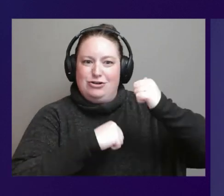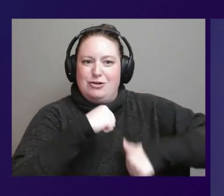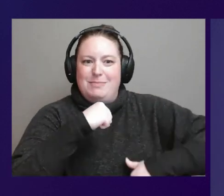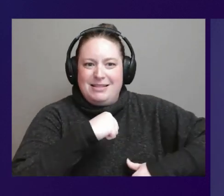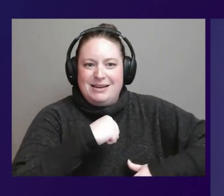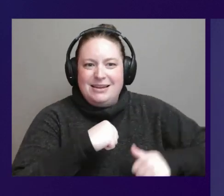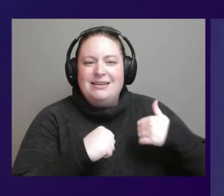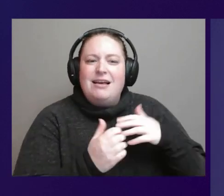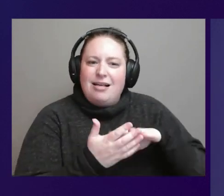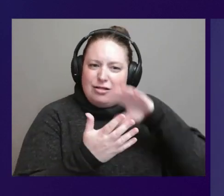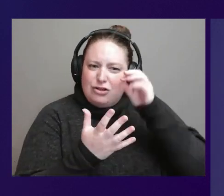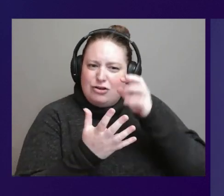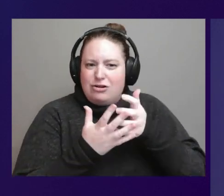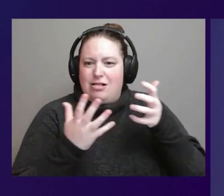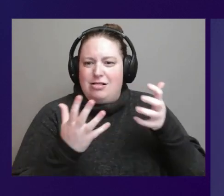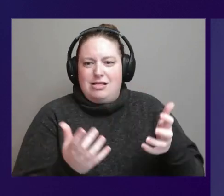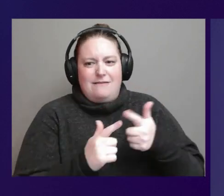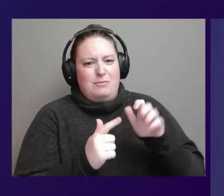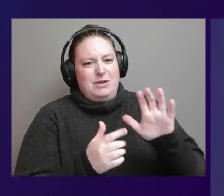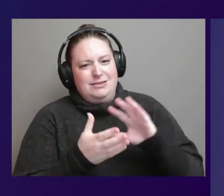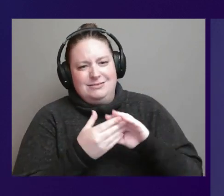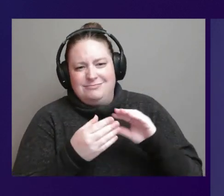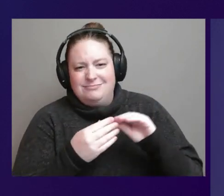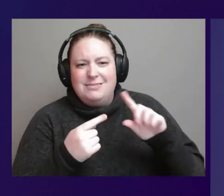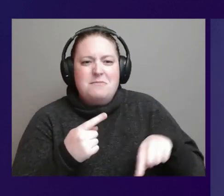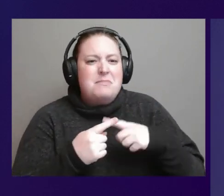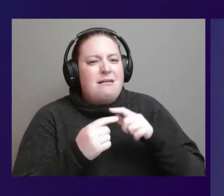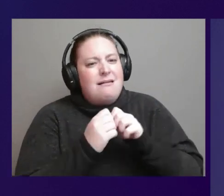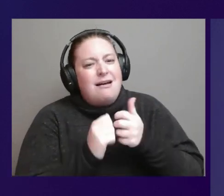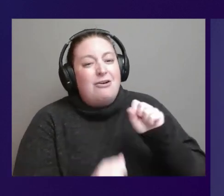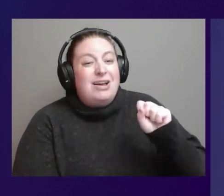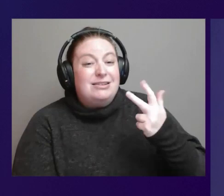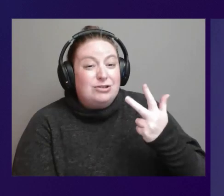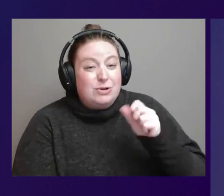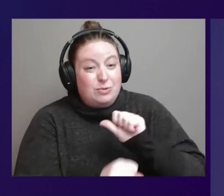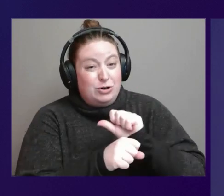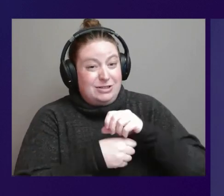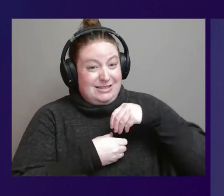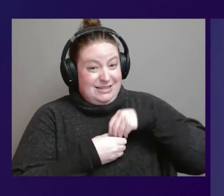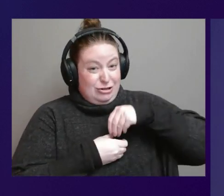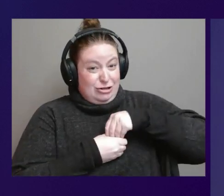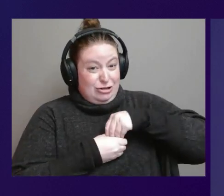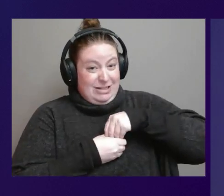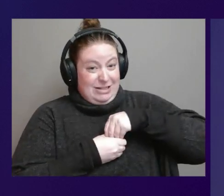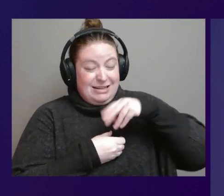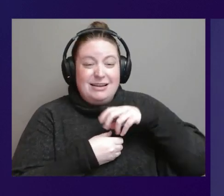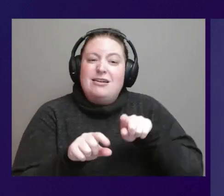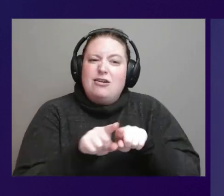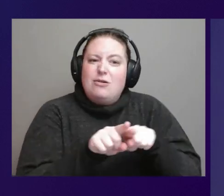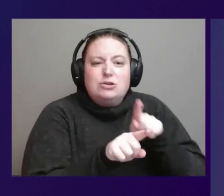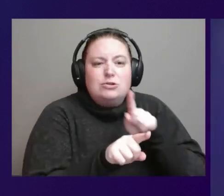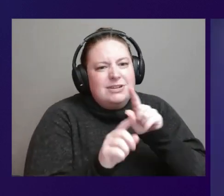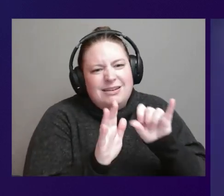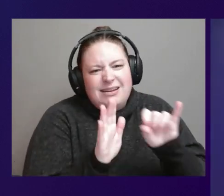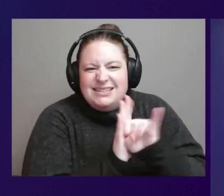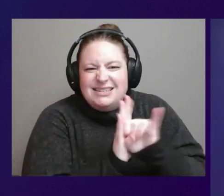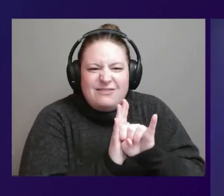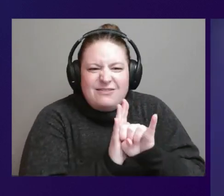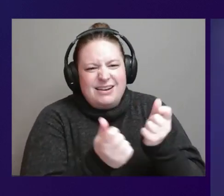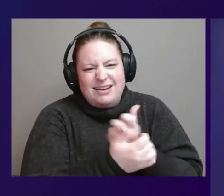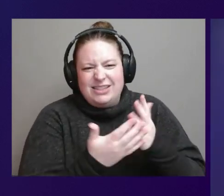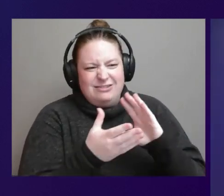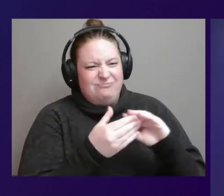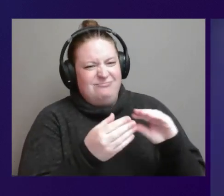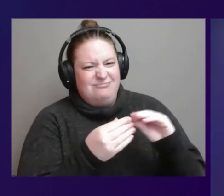what he had to say there about how S3 works internally, but also really identified what he had to say about